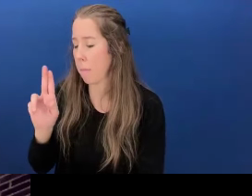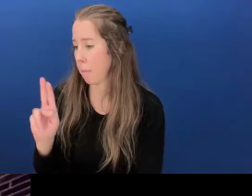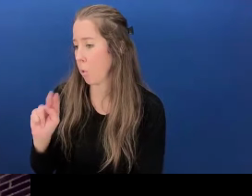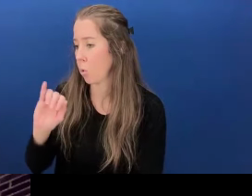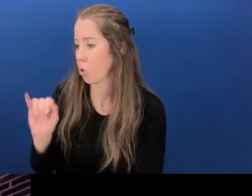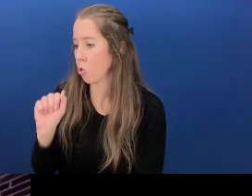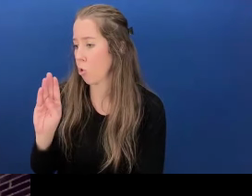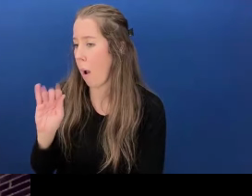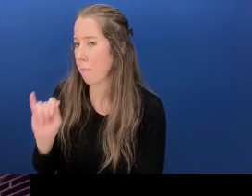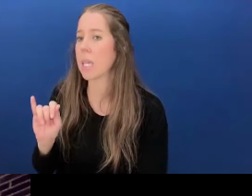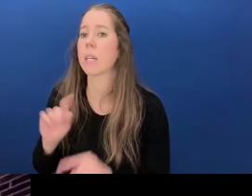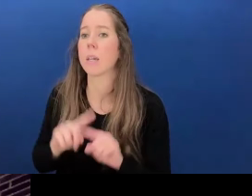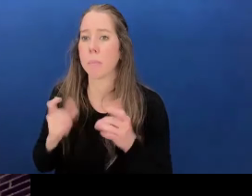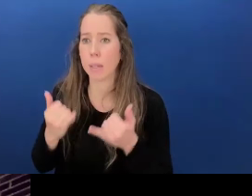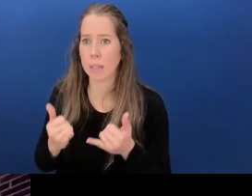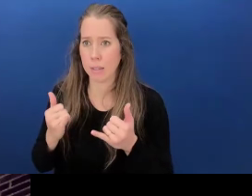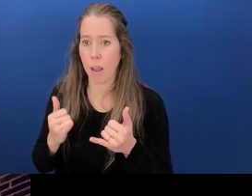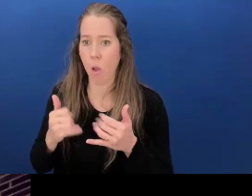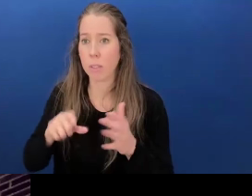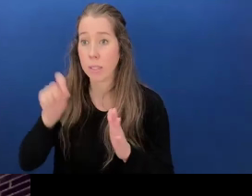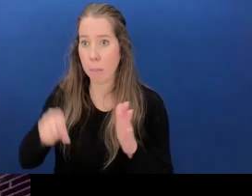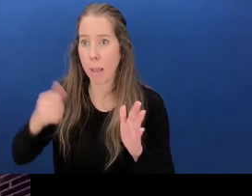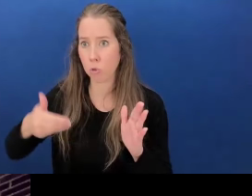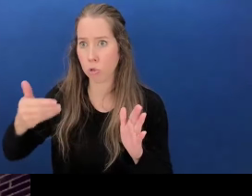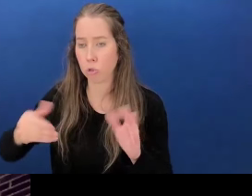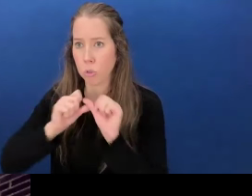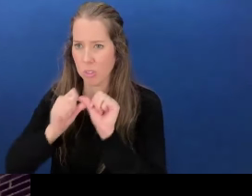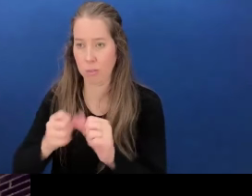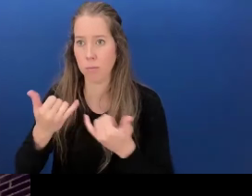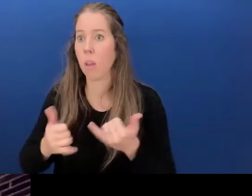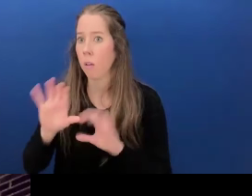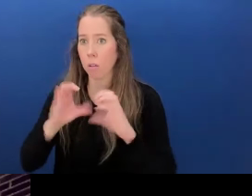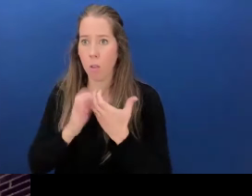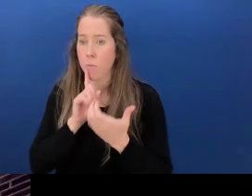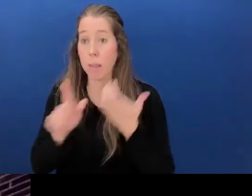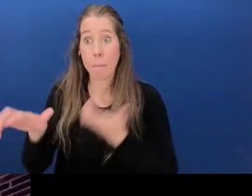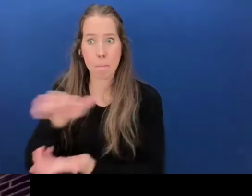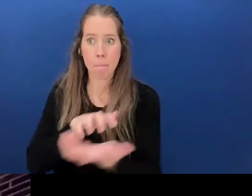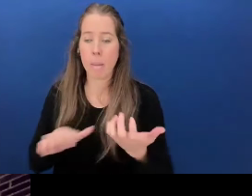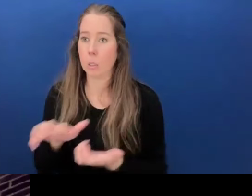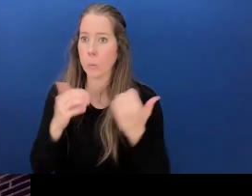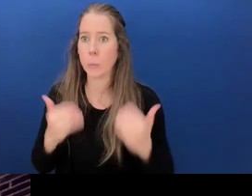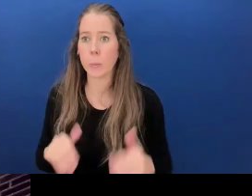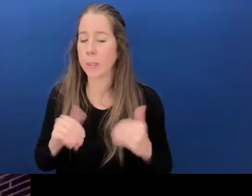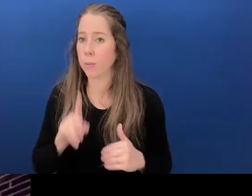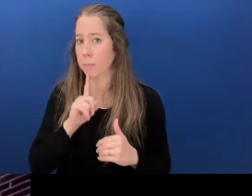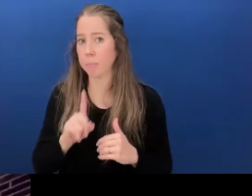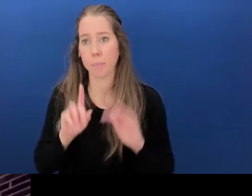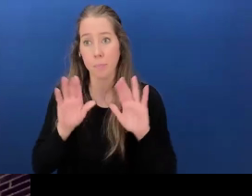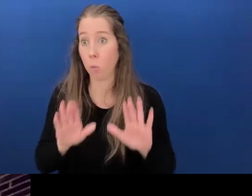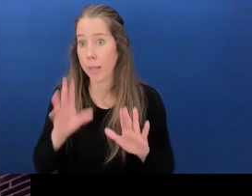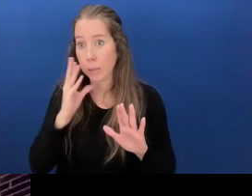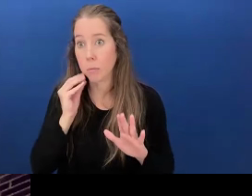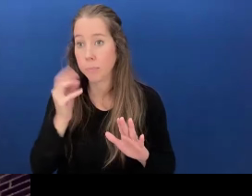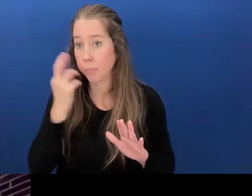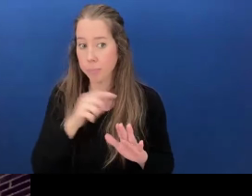on, it's become such a mixed class out there that it's been a really great experience for the students because